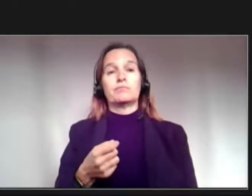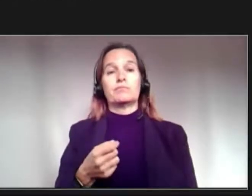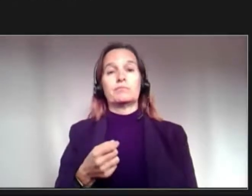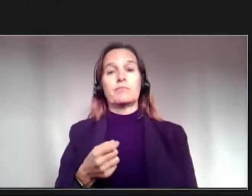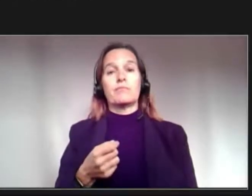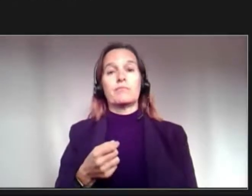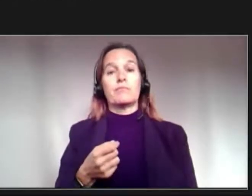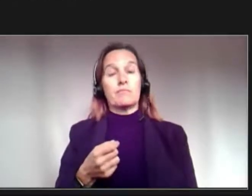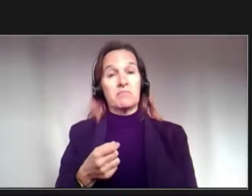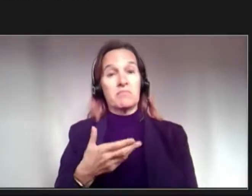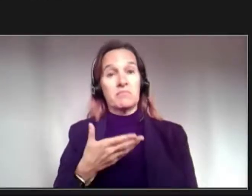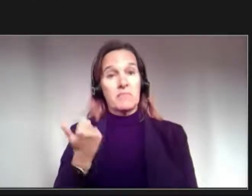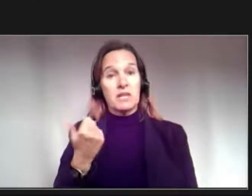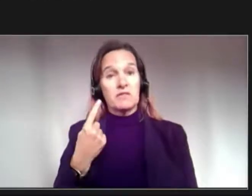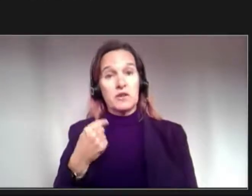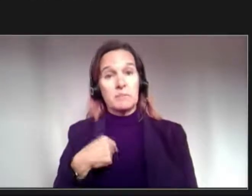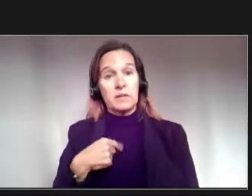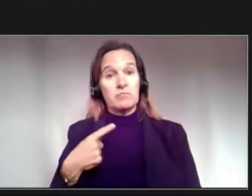Would it be best to talk to,